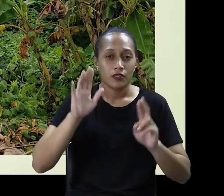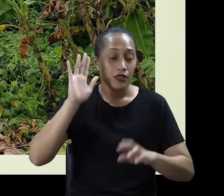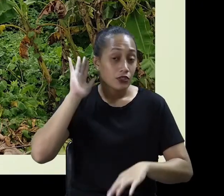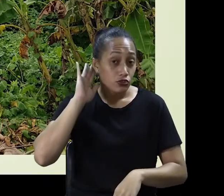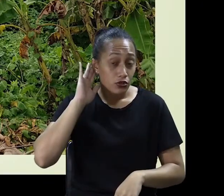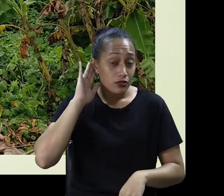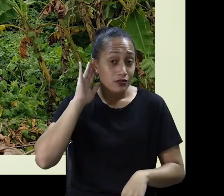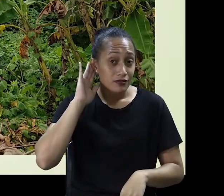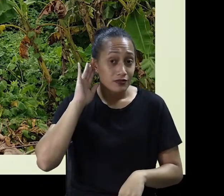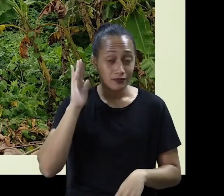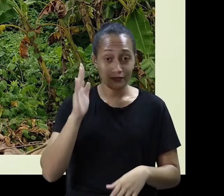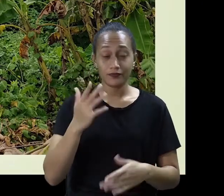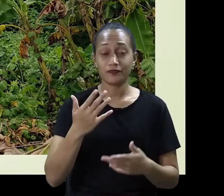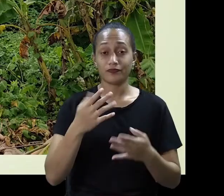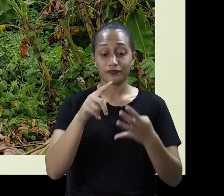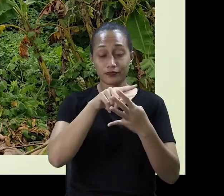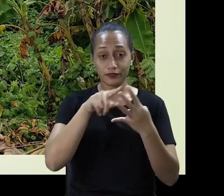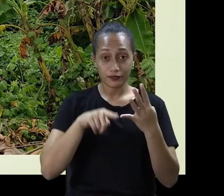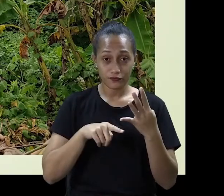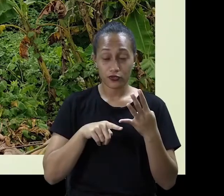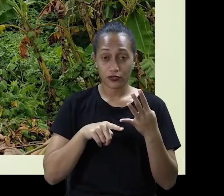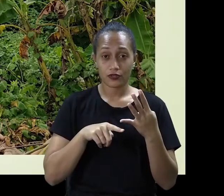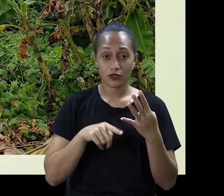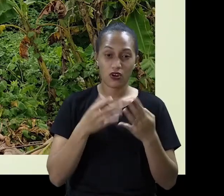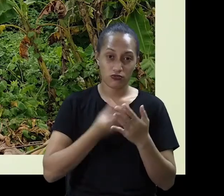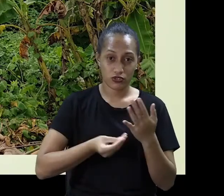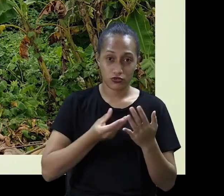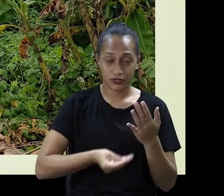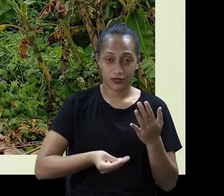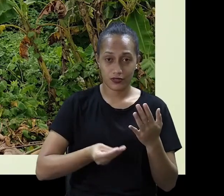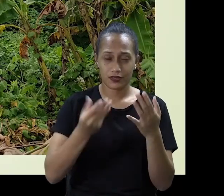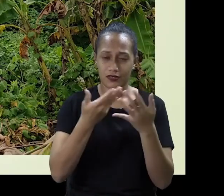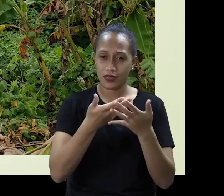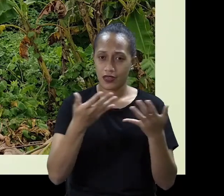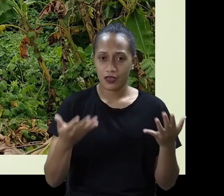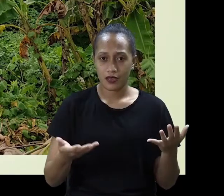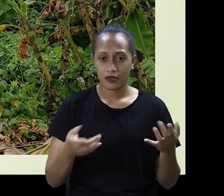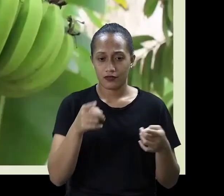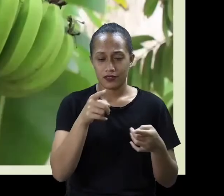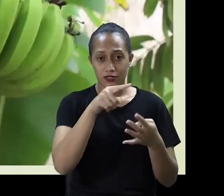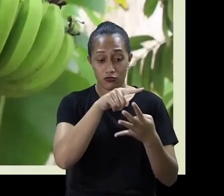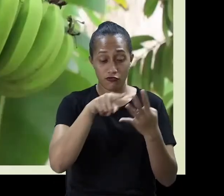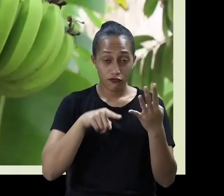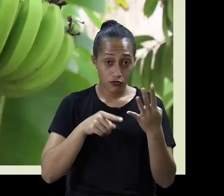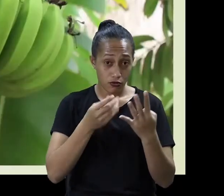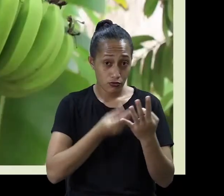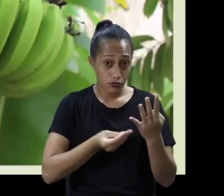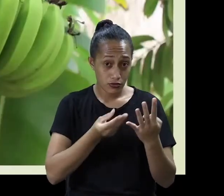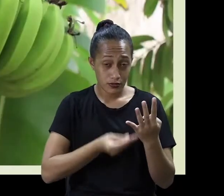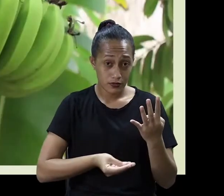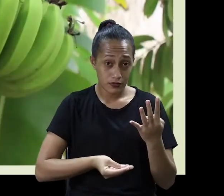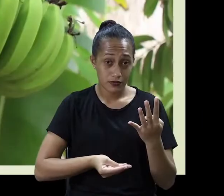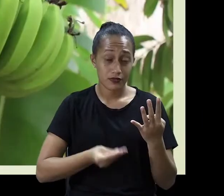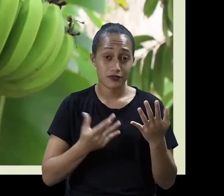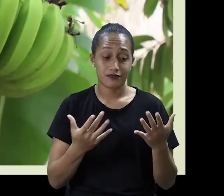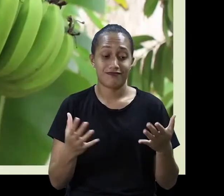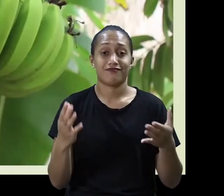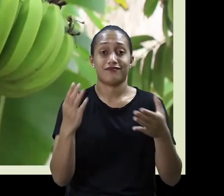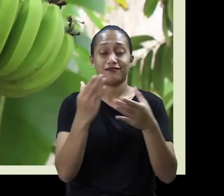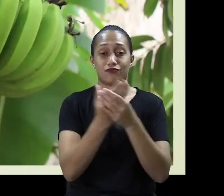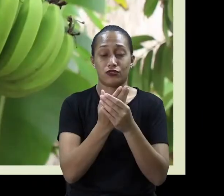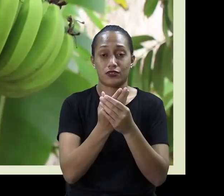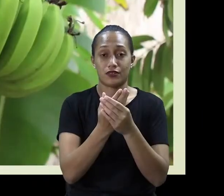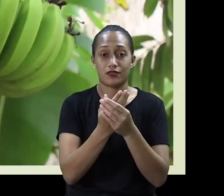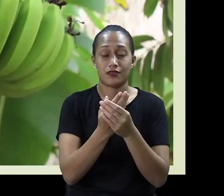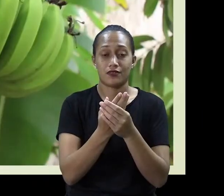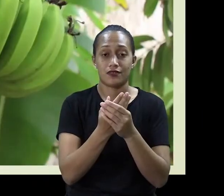So, I must have a land for my plantation. Secondly, there must be someone or people to